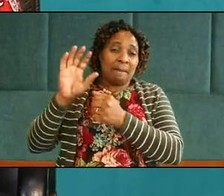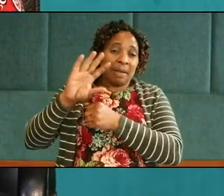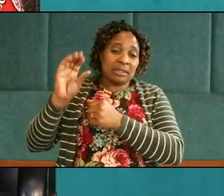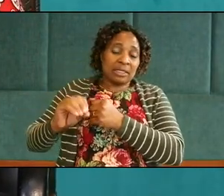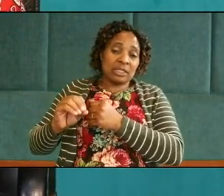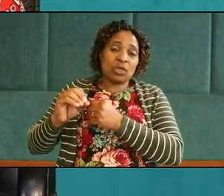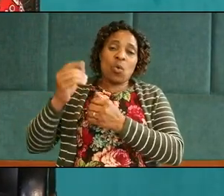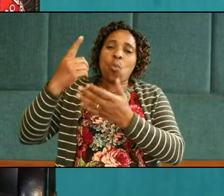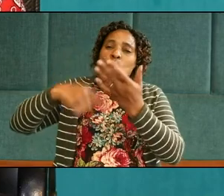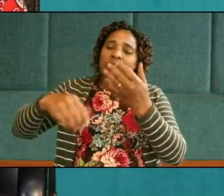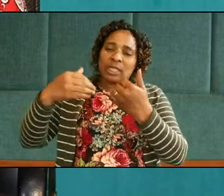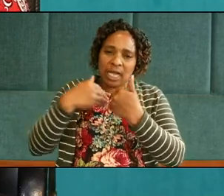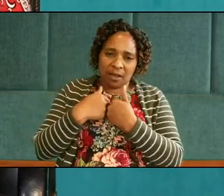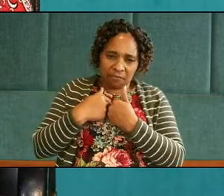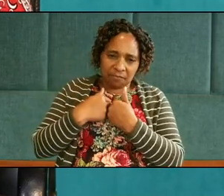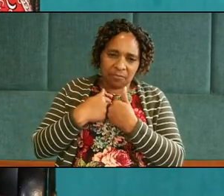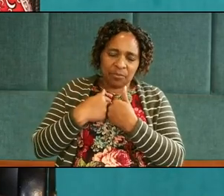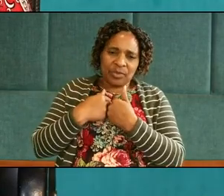that they have,